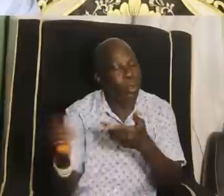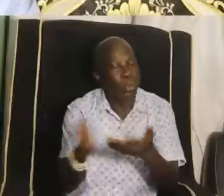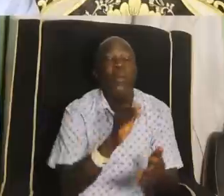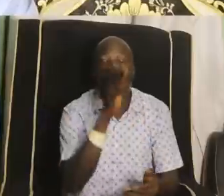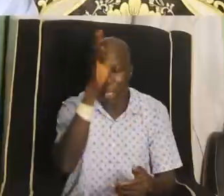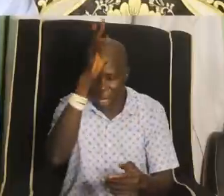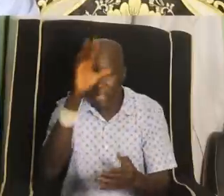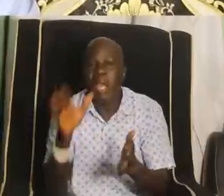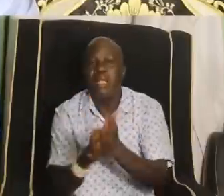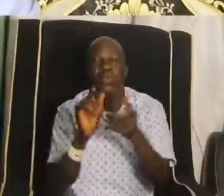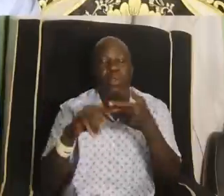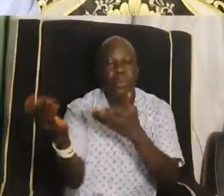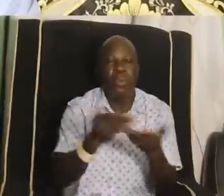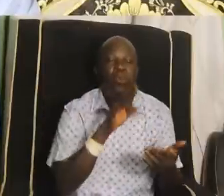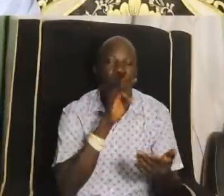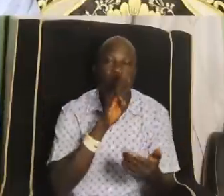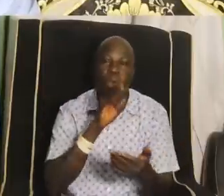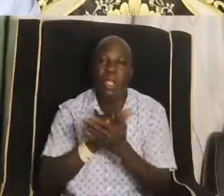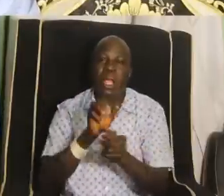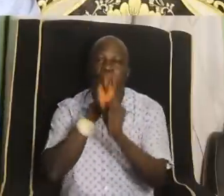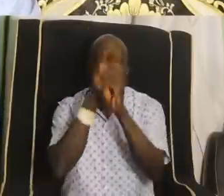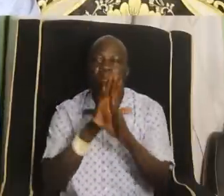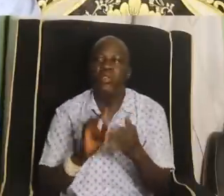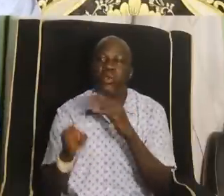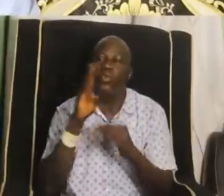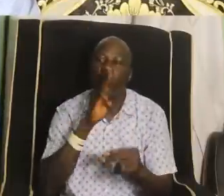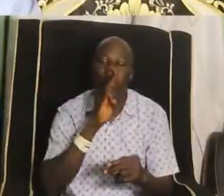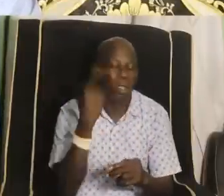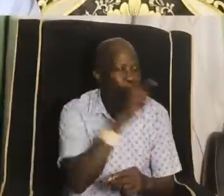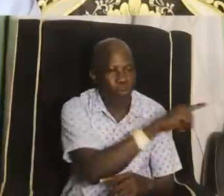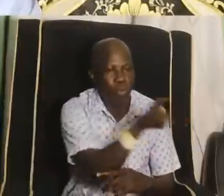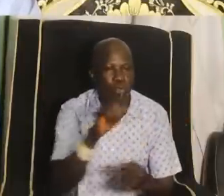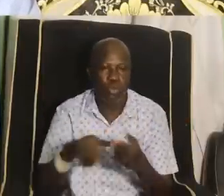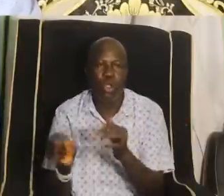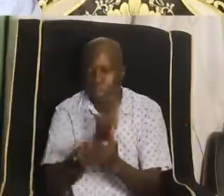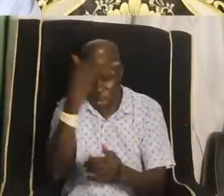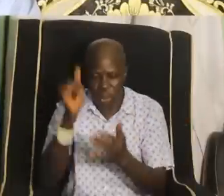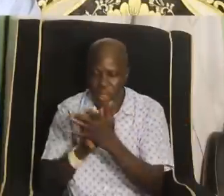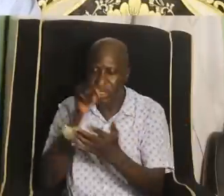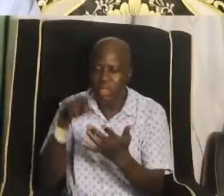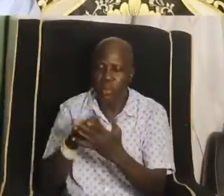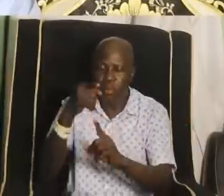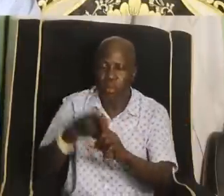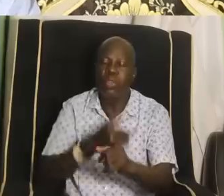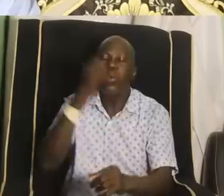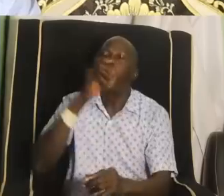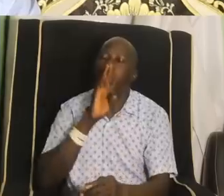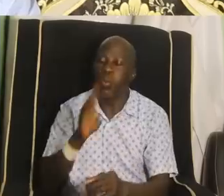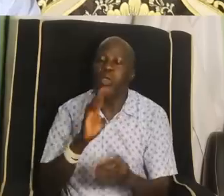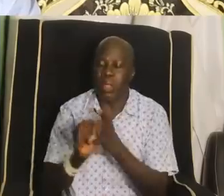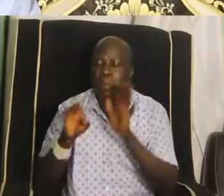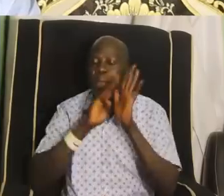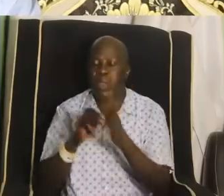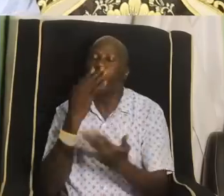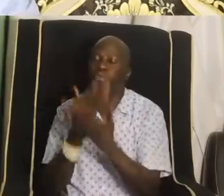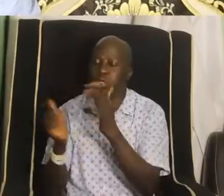for you daddy e de ka lo mommy wa daddy ask us to get water for you mommy bless omi for you I will bless the water for you today because this month will be profitable for you you must